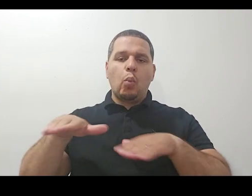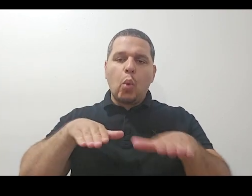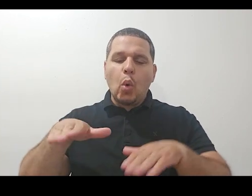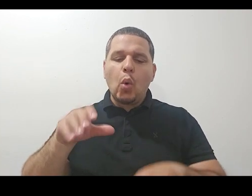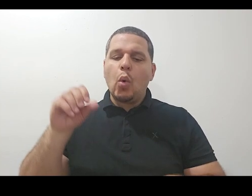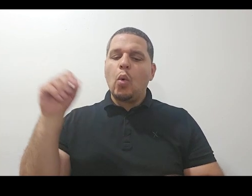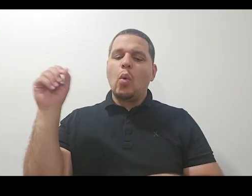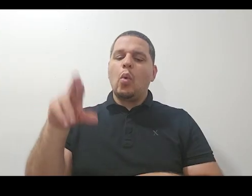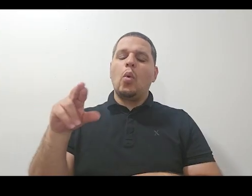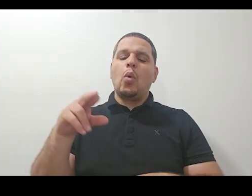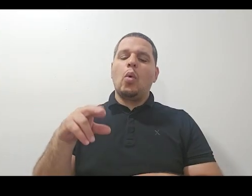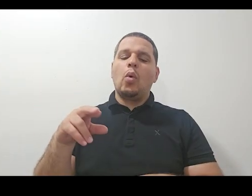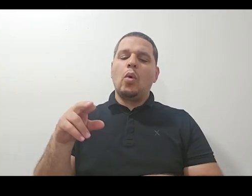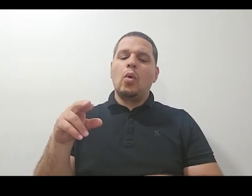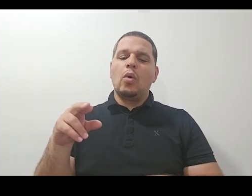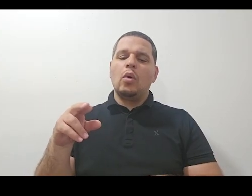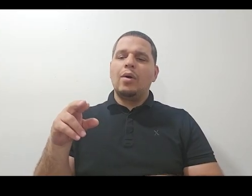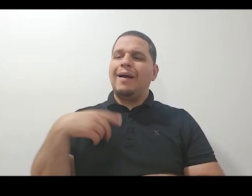I can't